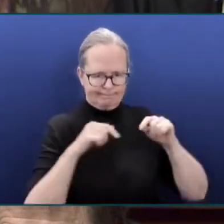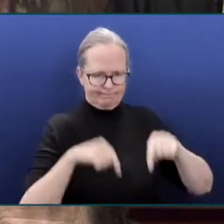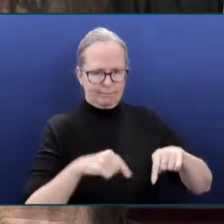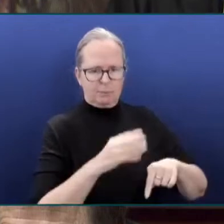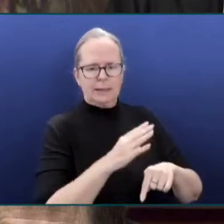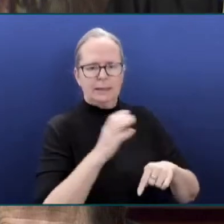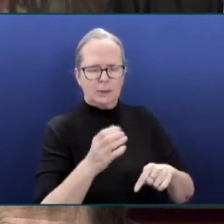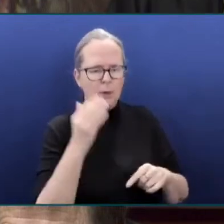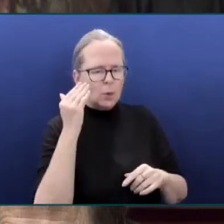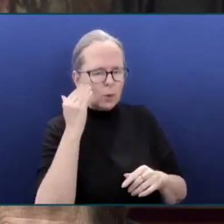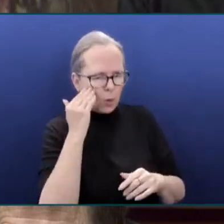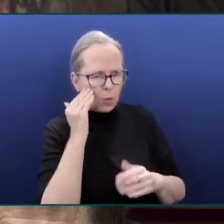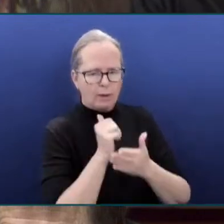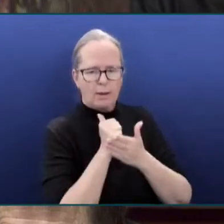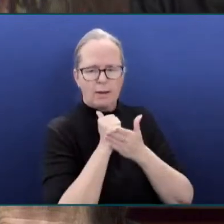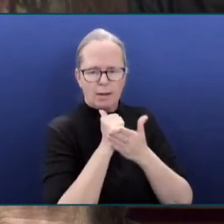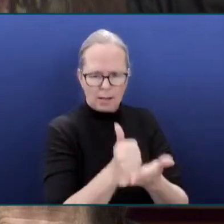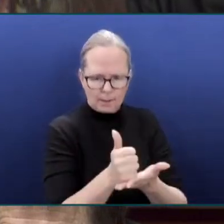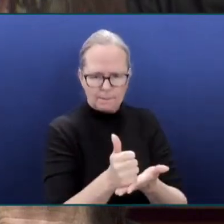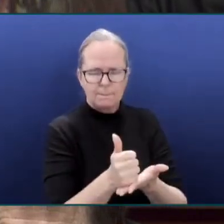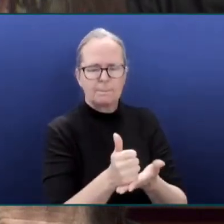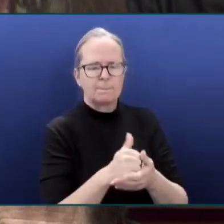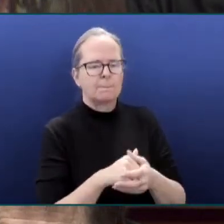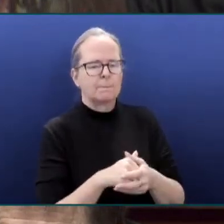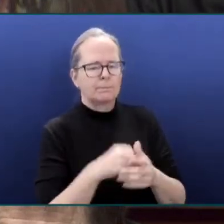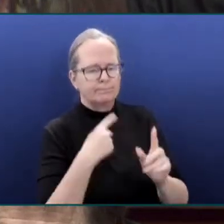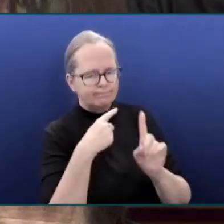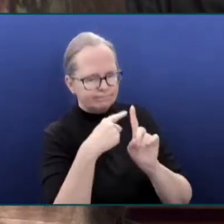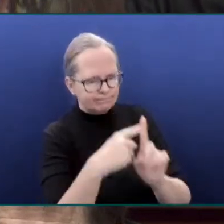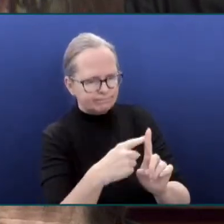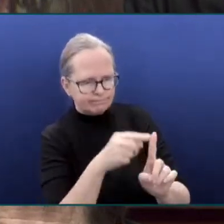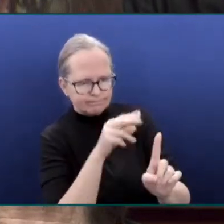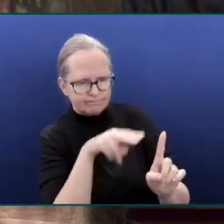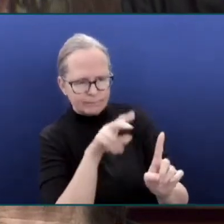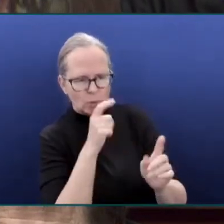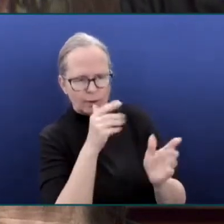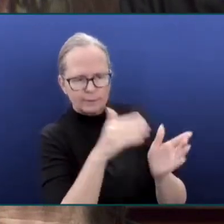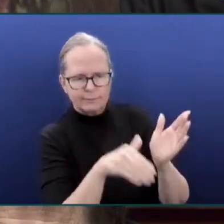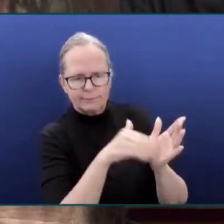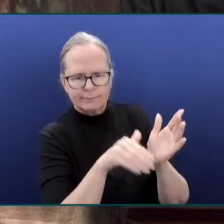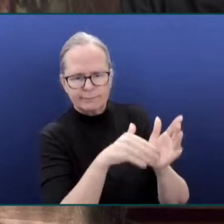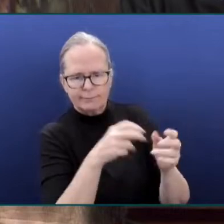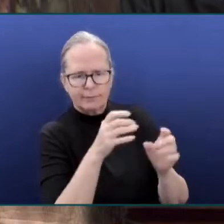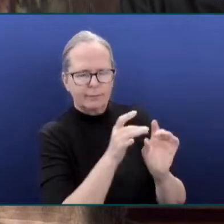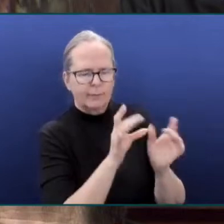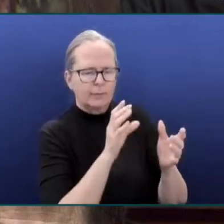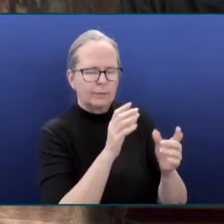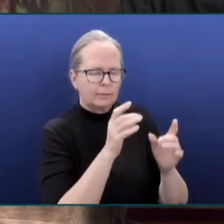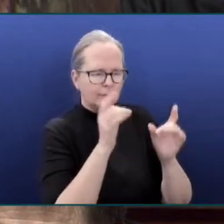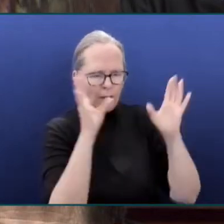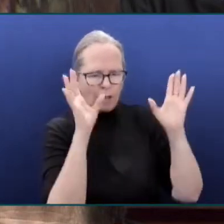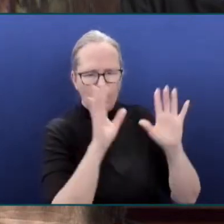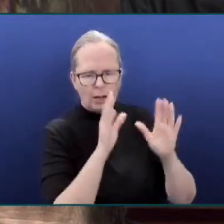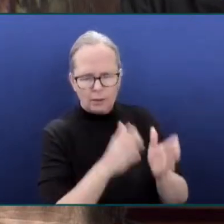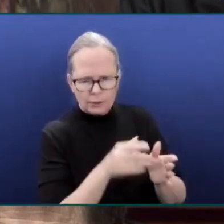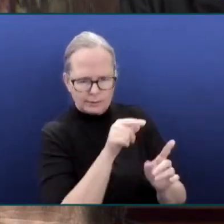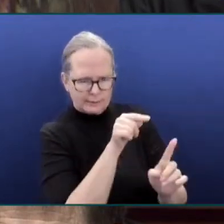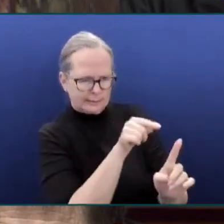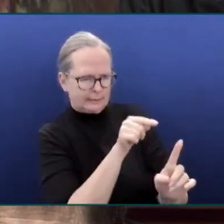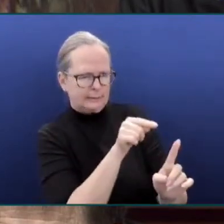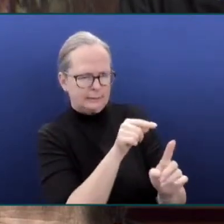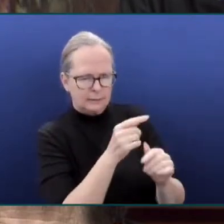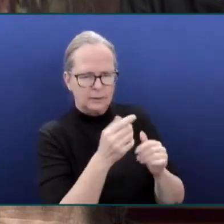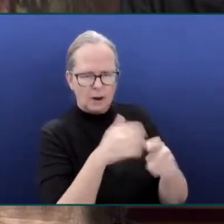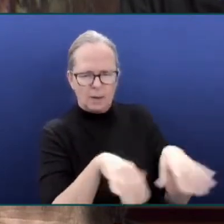repeat offenders and make sure that there's a plan in place to keep our community safe and them off the streets. Mr. Speaker,